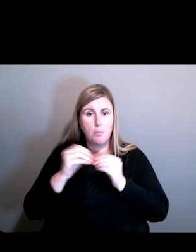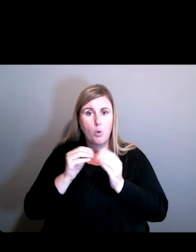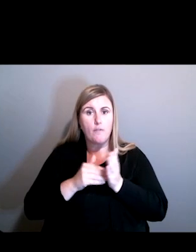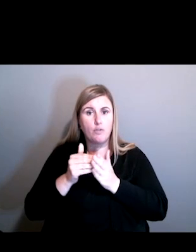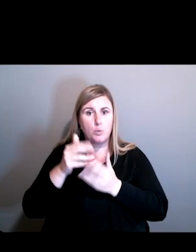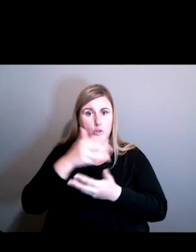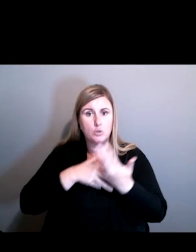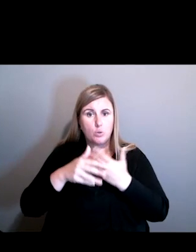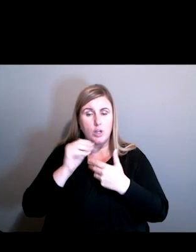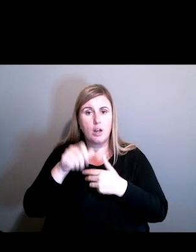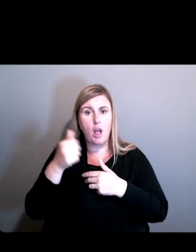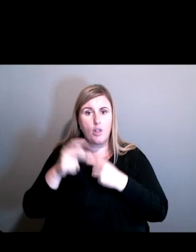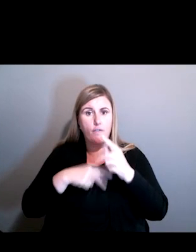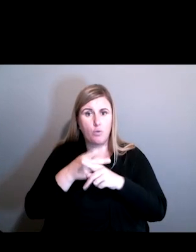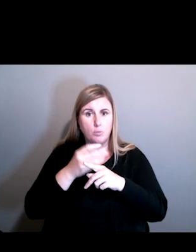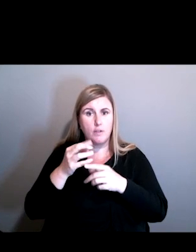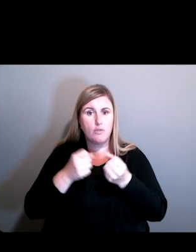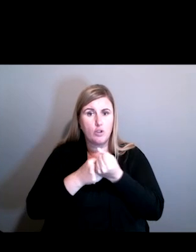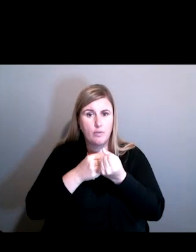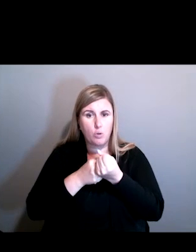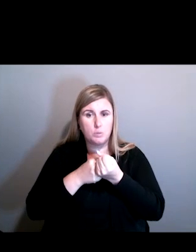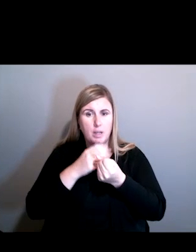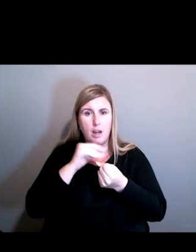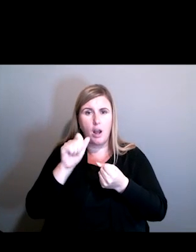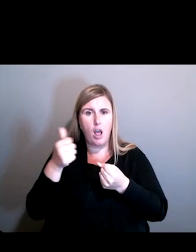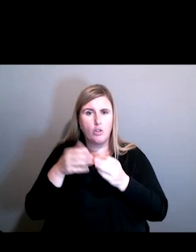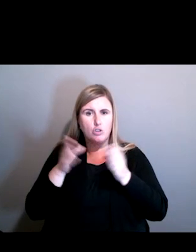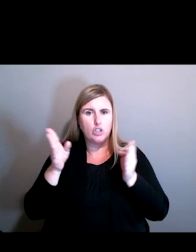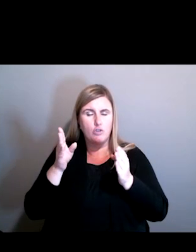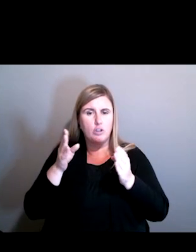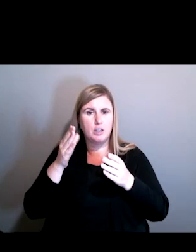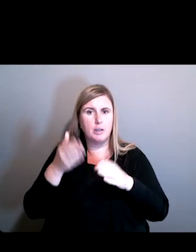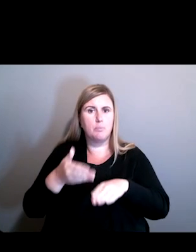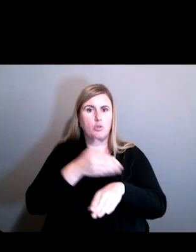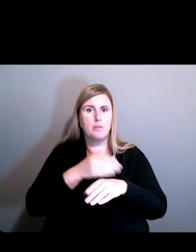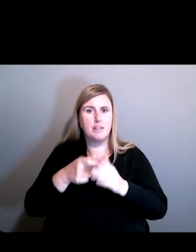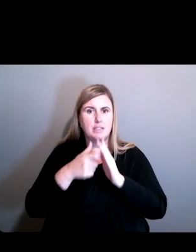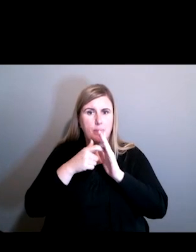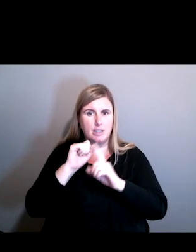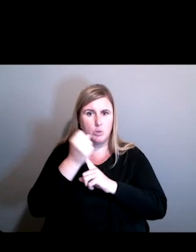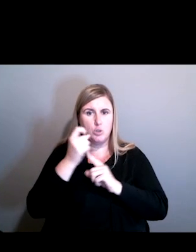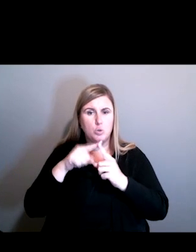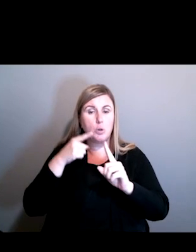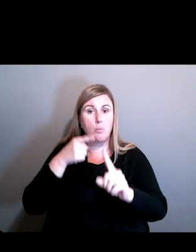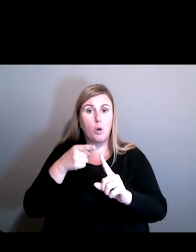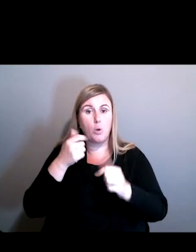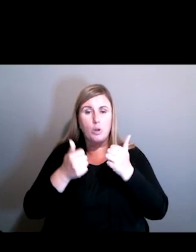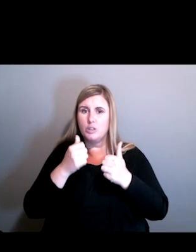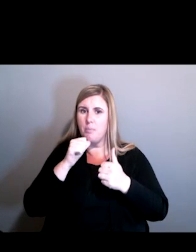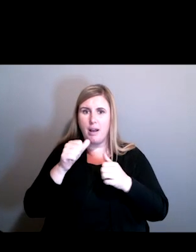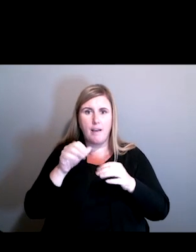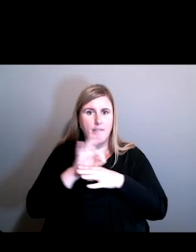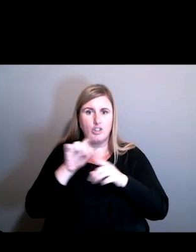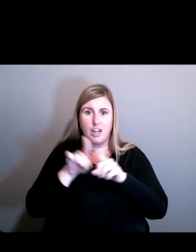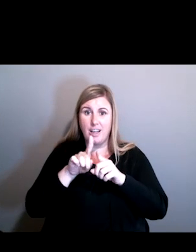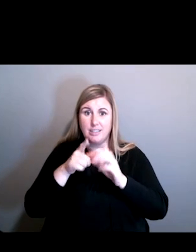more frequent social and other forms of reinforcement, and other general improvements in the demand situation to the point at which it may not